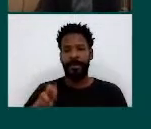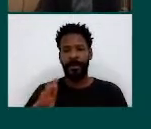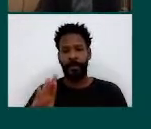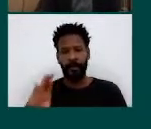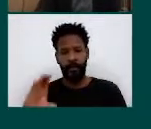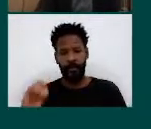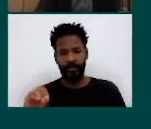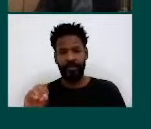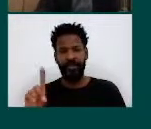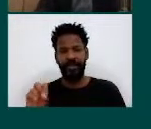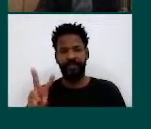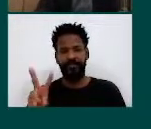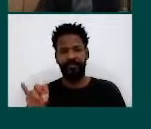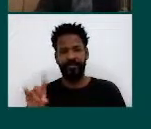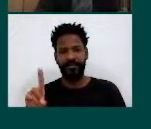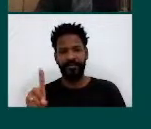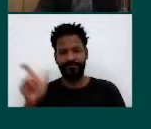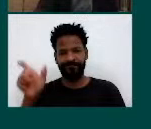Marcos Vinícius Davi.